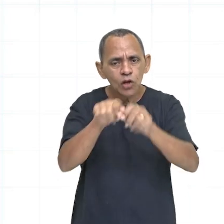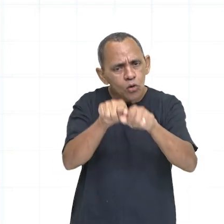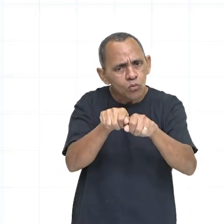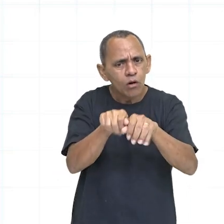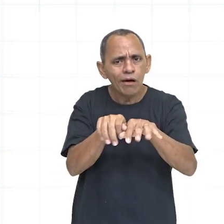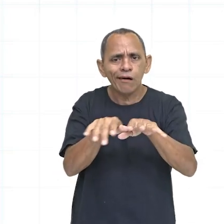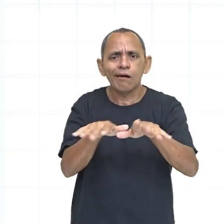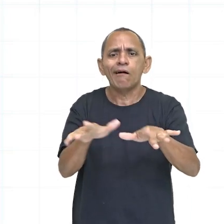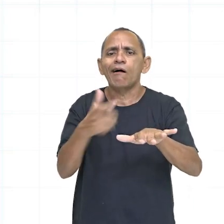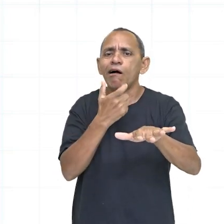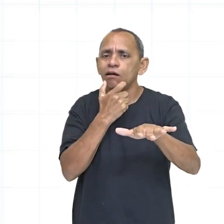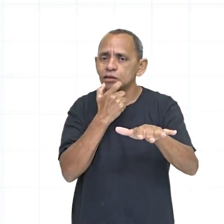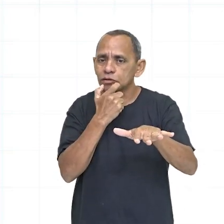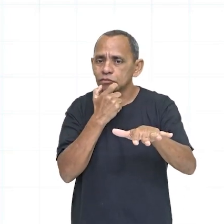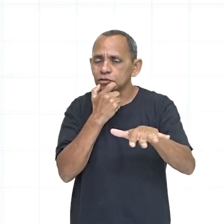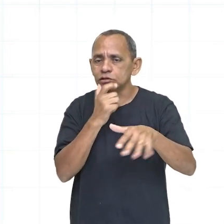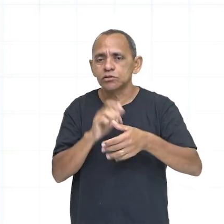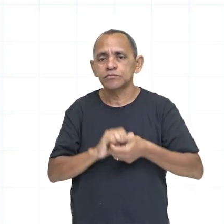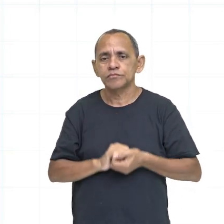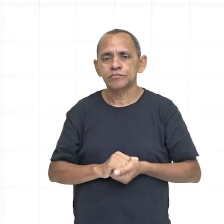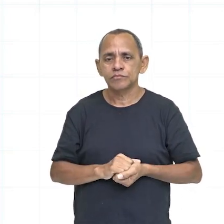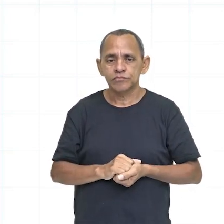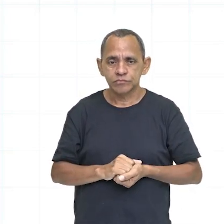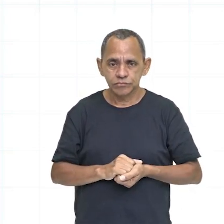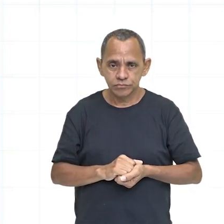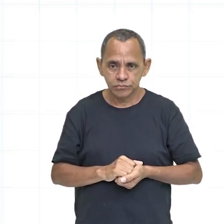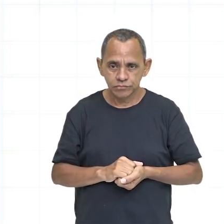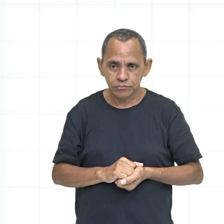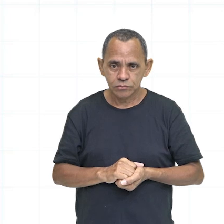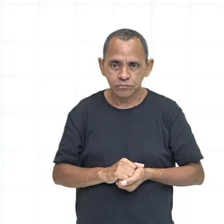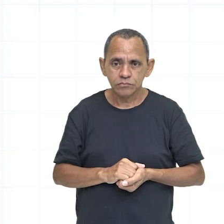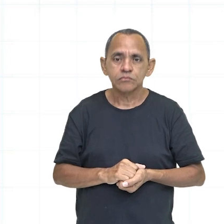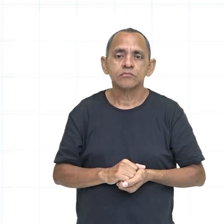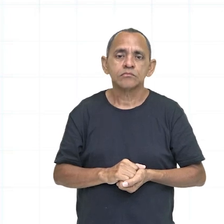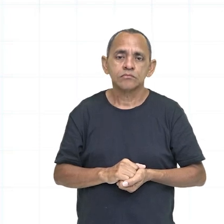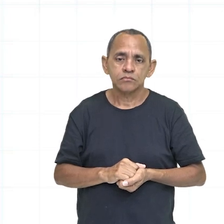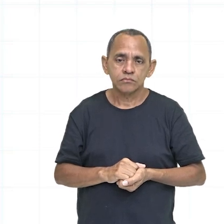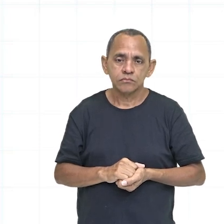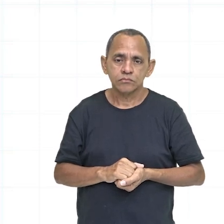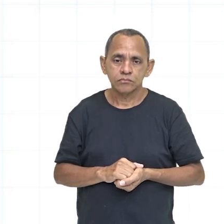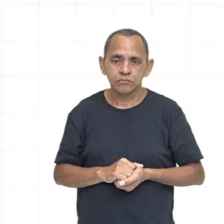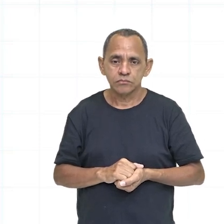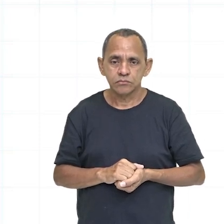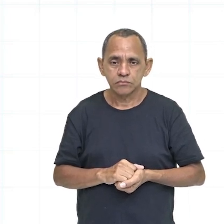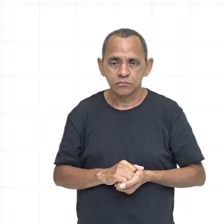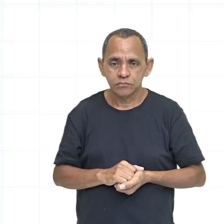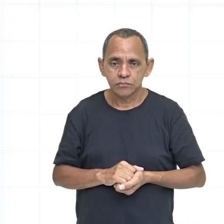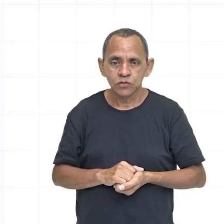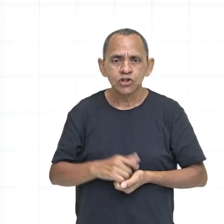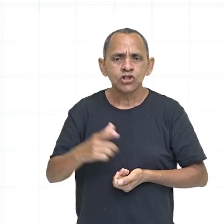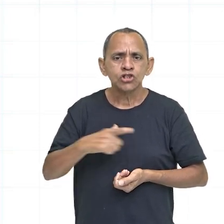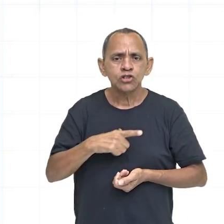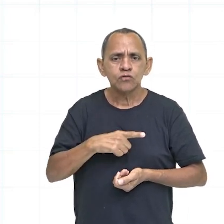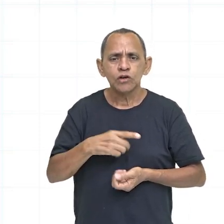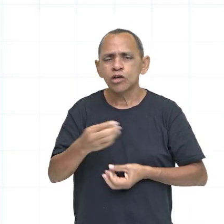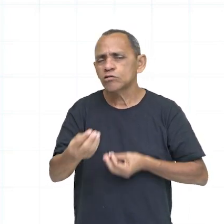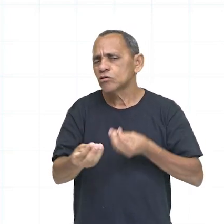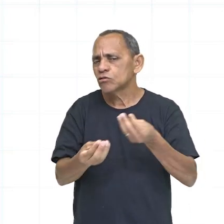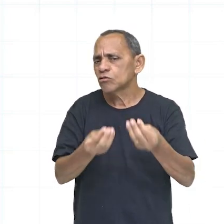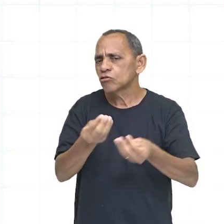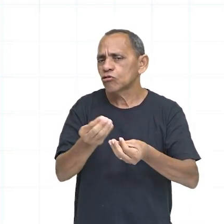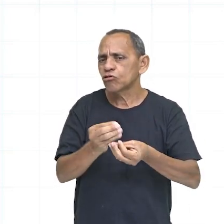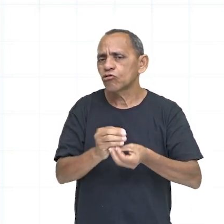espalhar. Então, toda essa parte aqui, dos missionários, eles tiveram